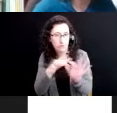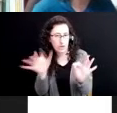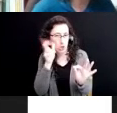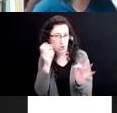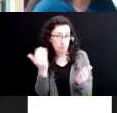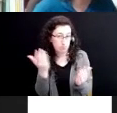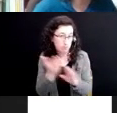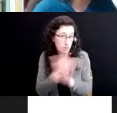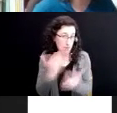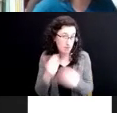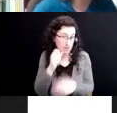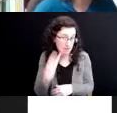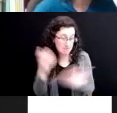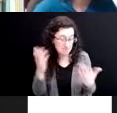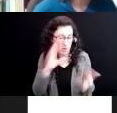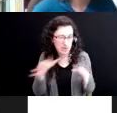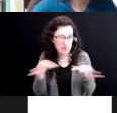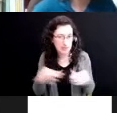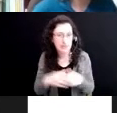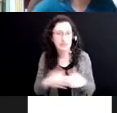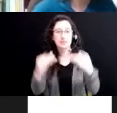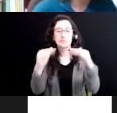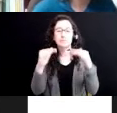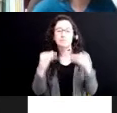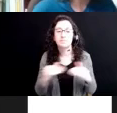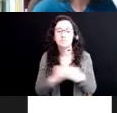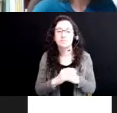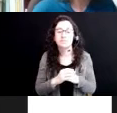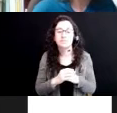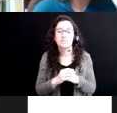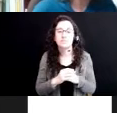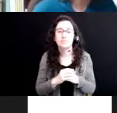I'll introduce you to that if you haven't. And then I'll focus in on some